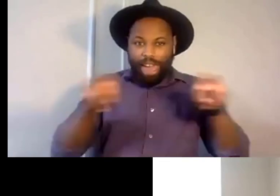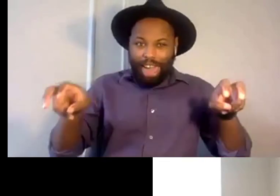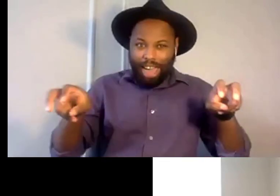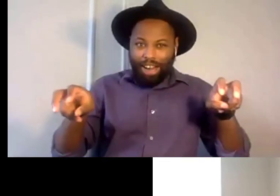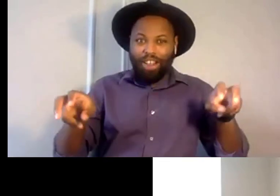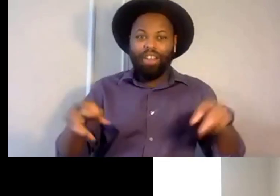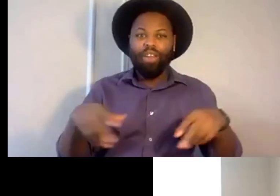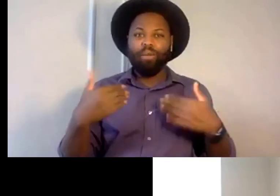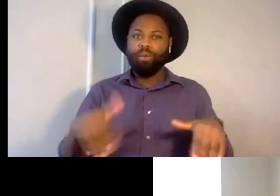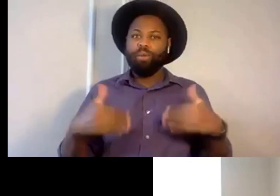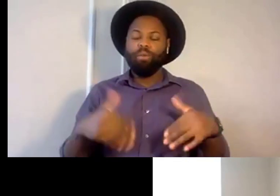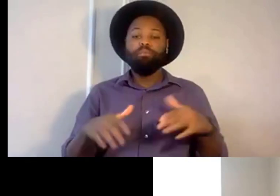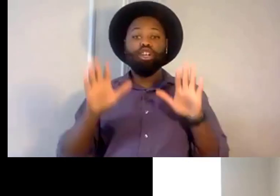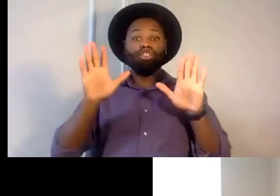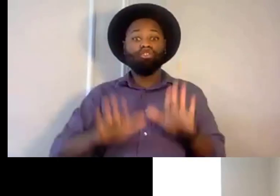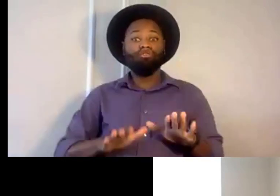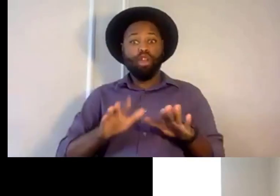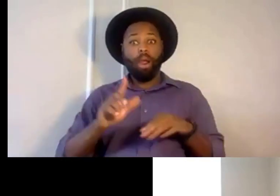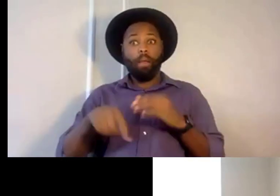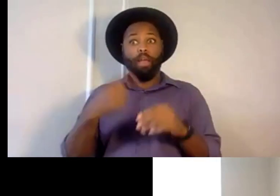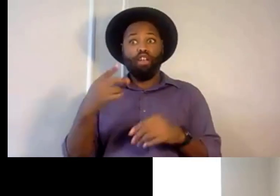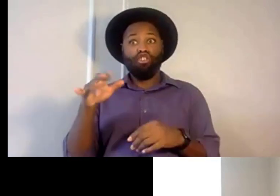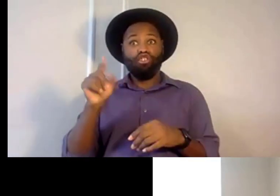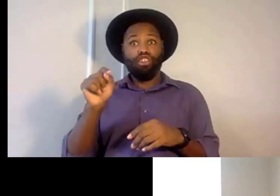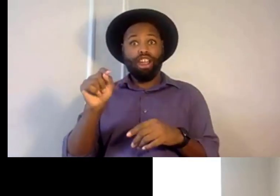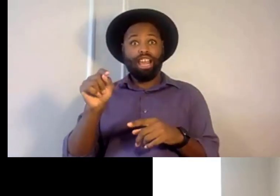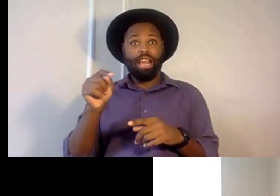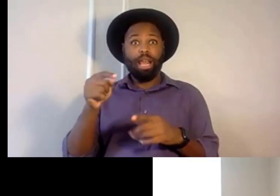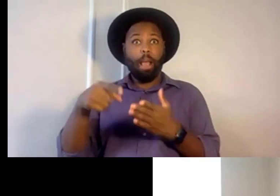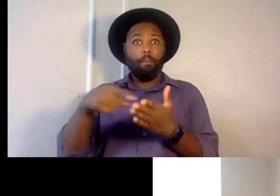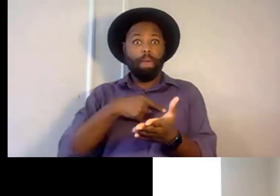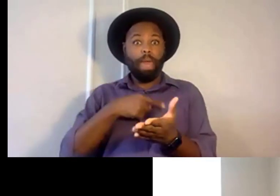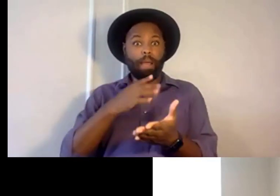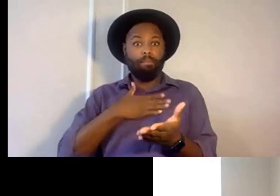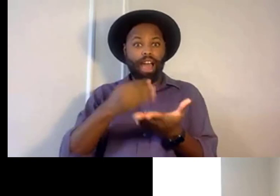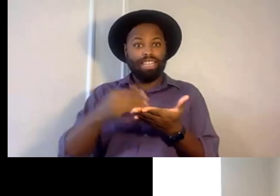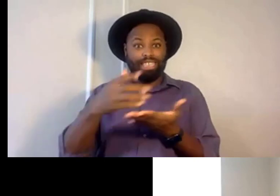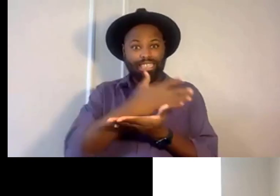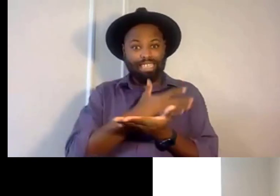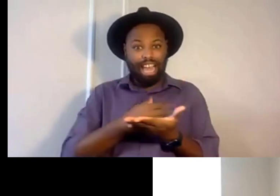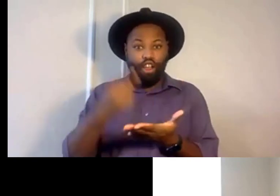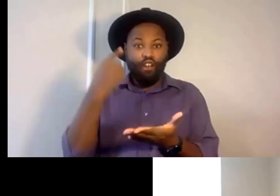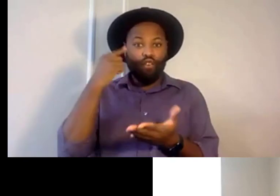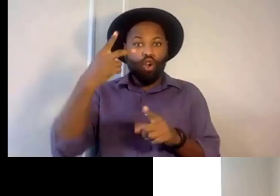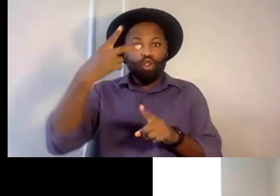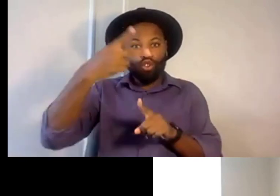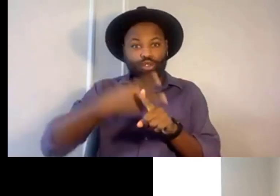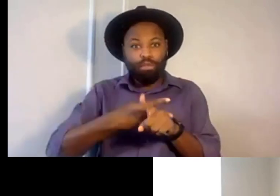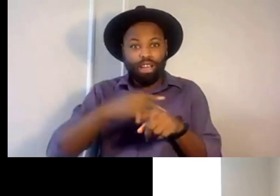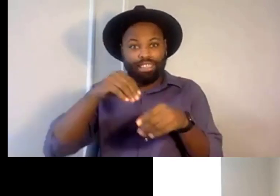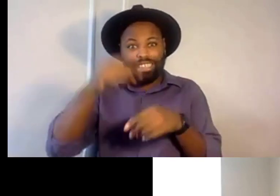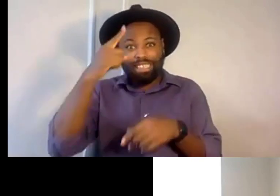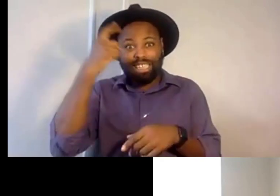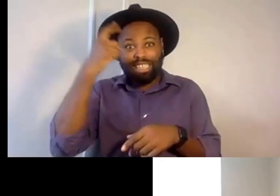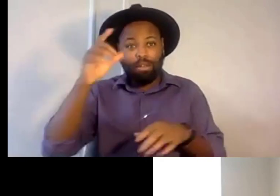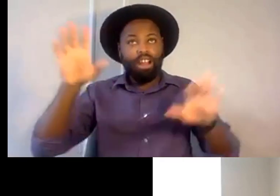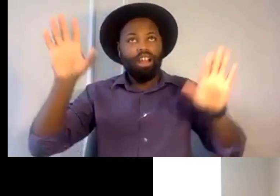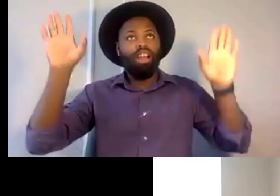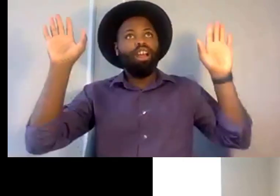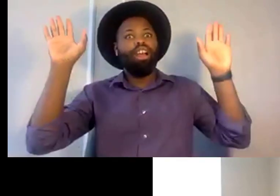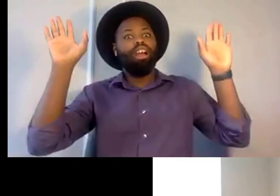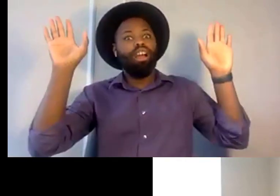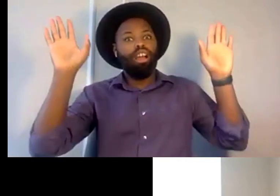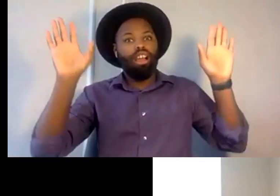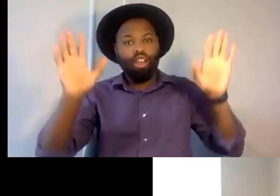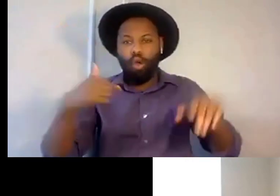was that it paid my salary for 2 months in the summer. Oh, we don't have